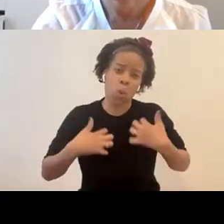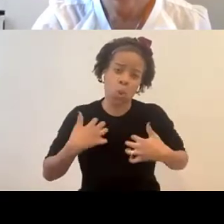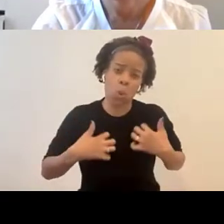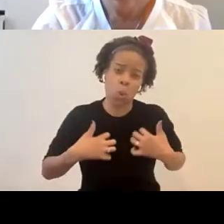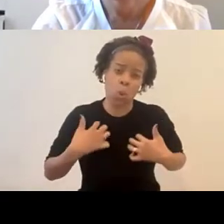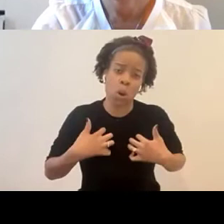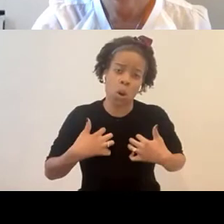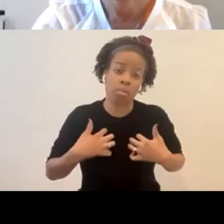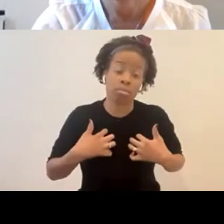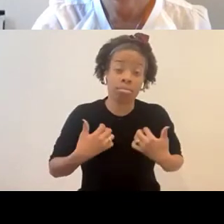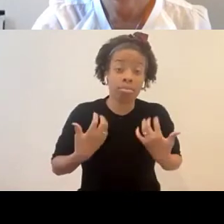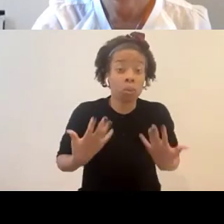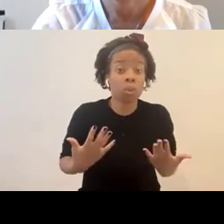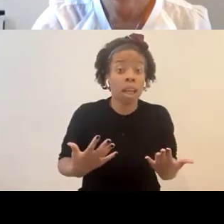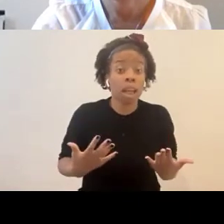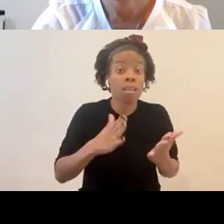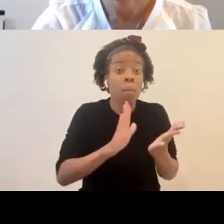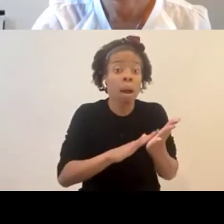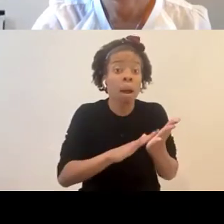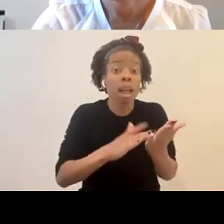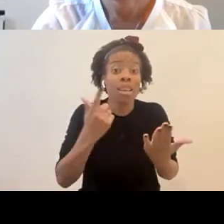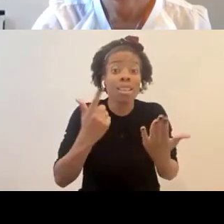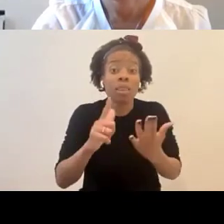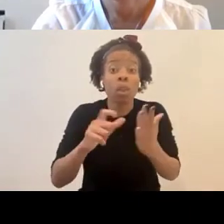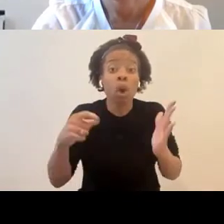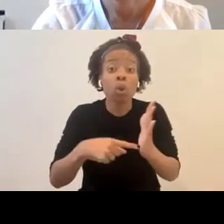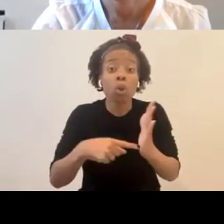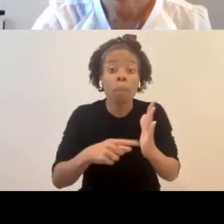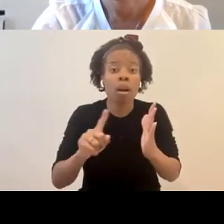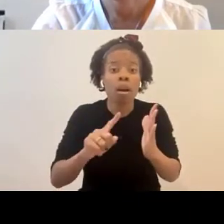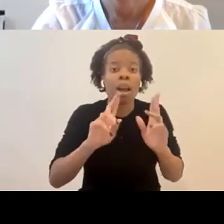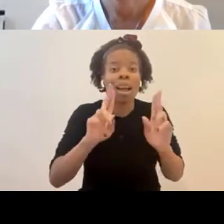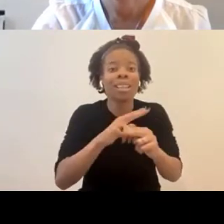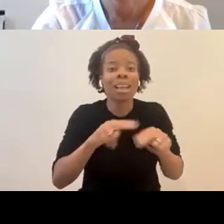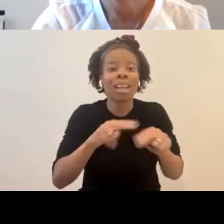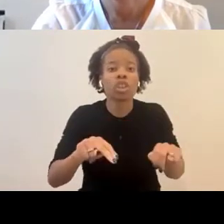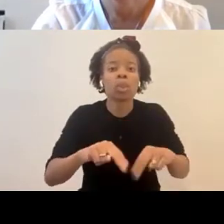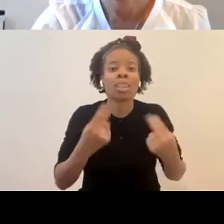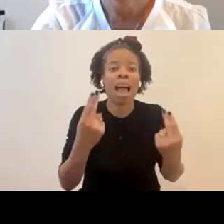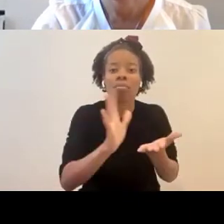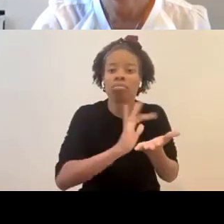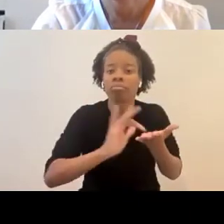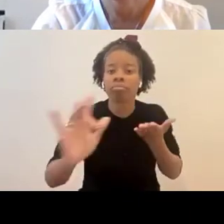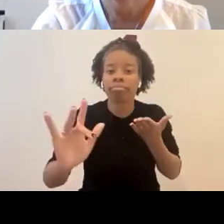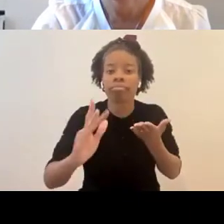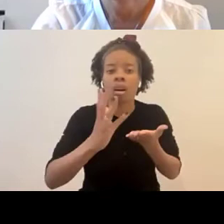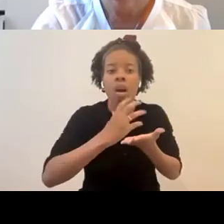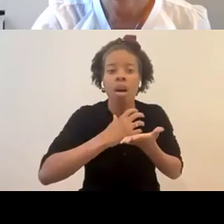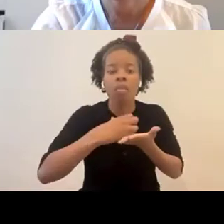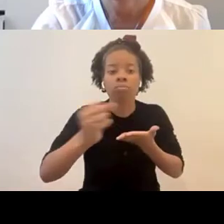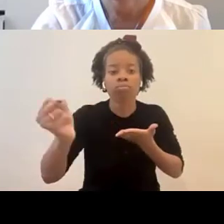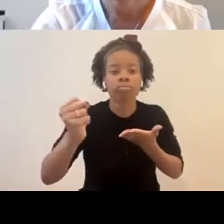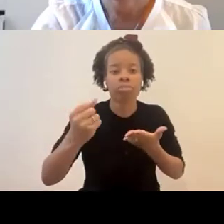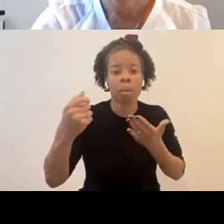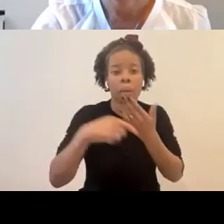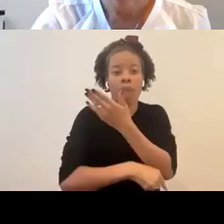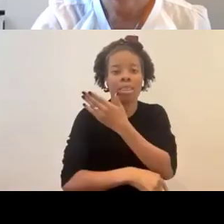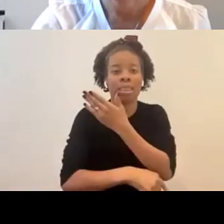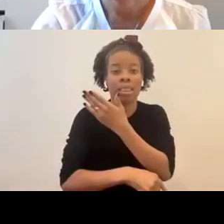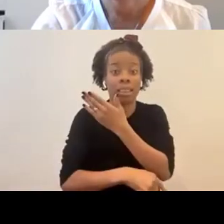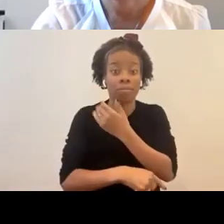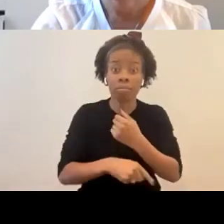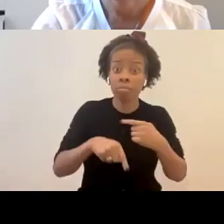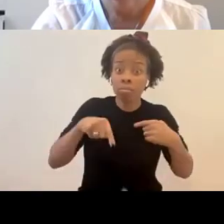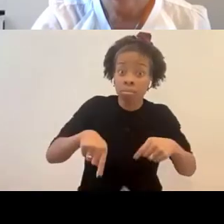17 October, is the International Day for the Eradication of Poverty, and it is not a coincidence at all that this event